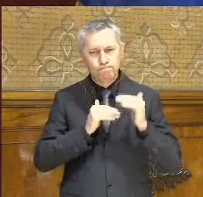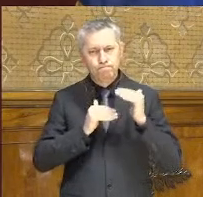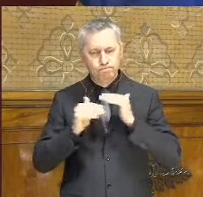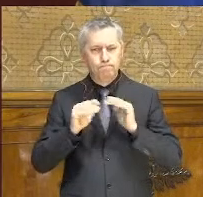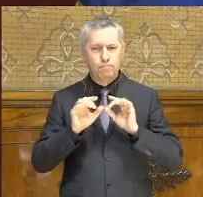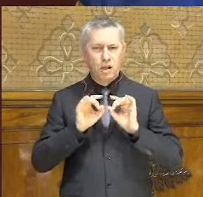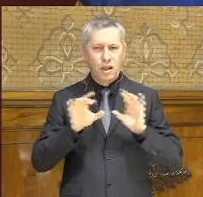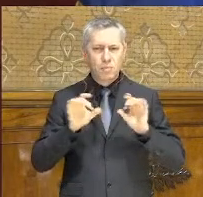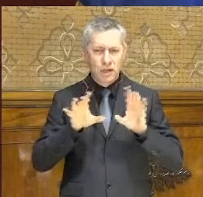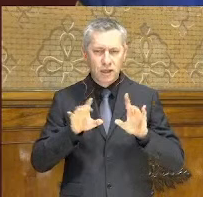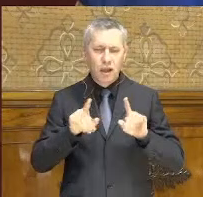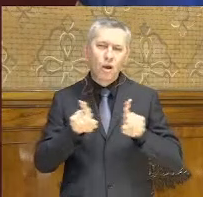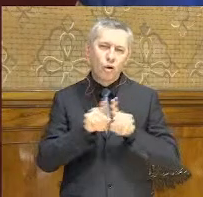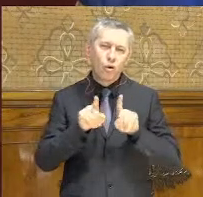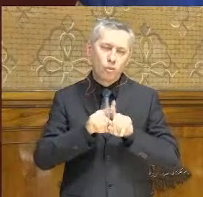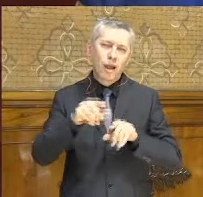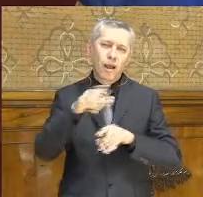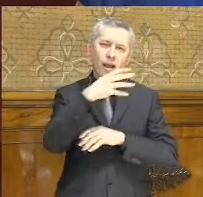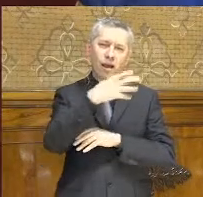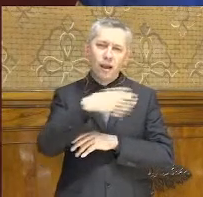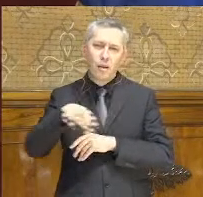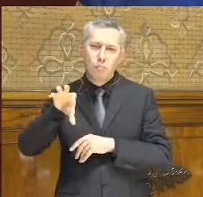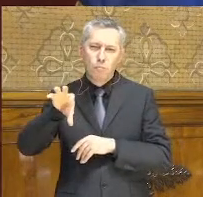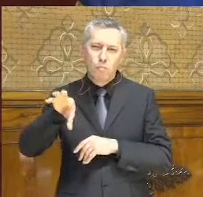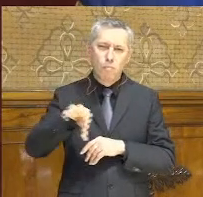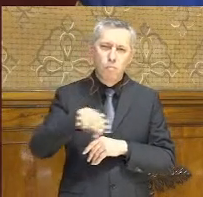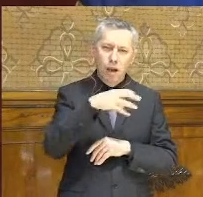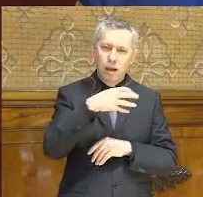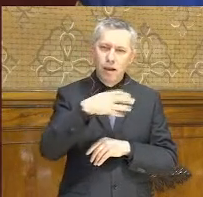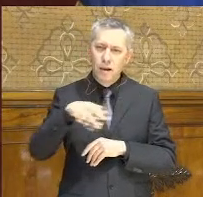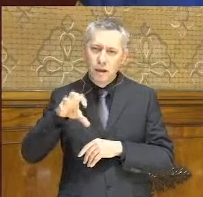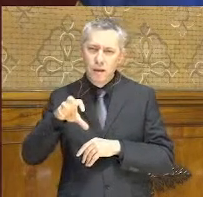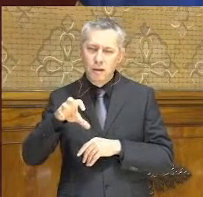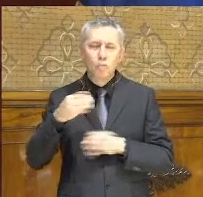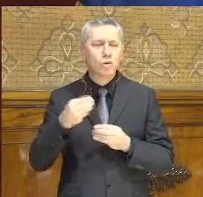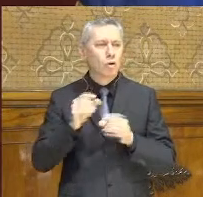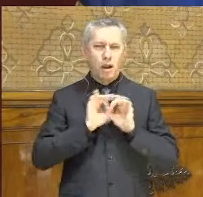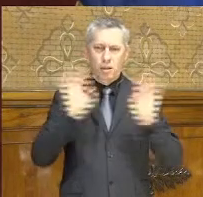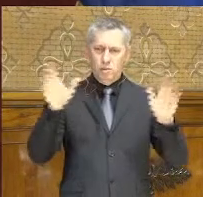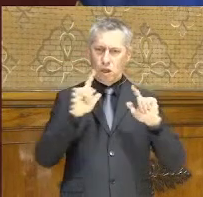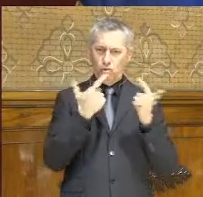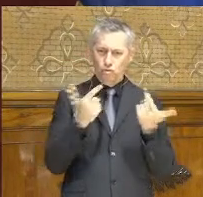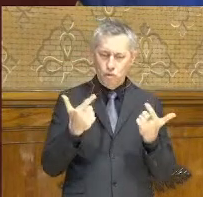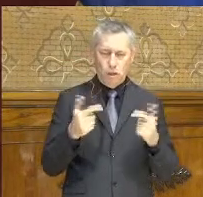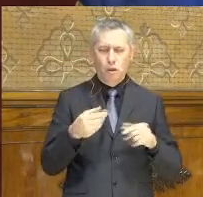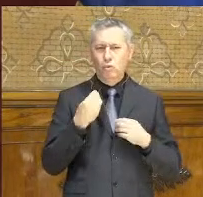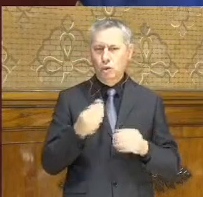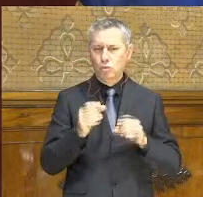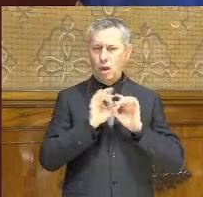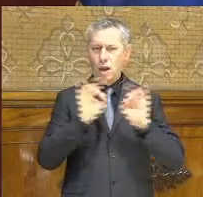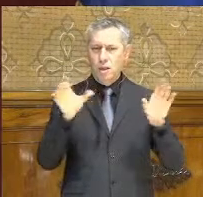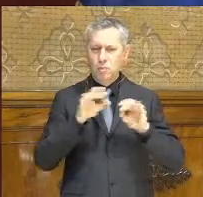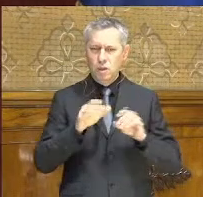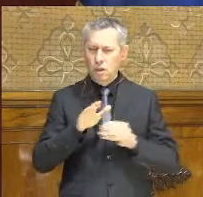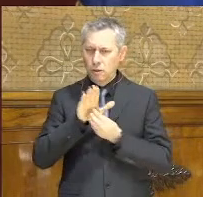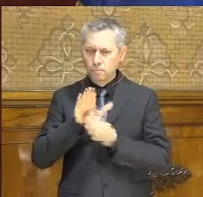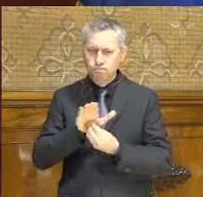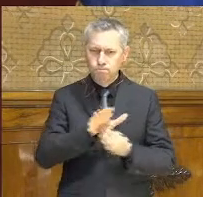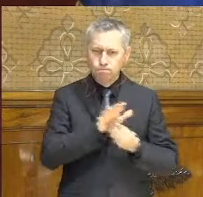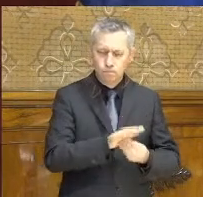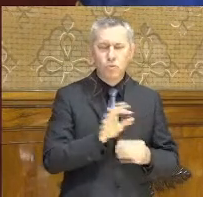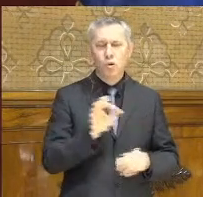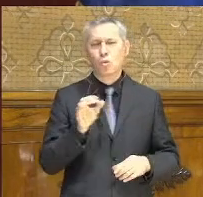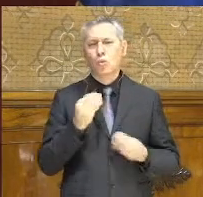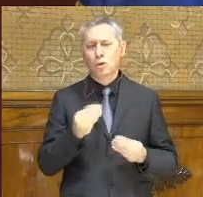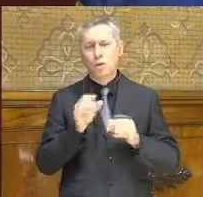when freedom is denied. When freedom is denied, is it dead? Or when freedom is denied, is